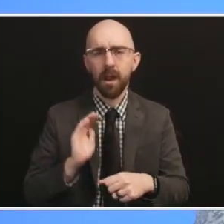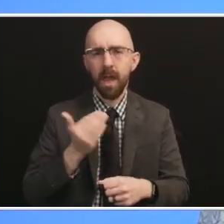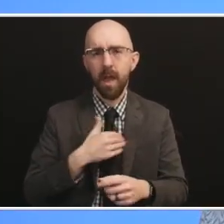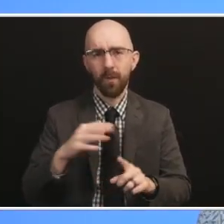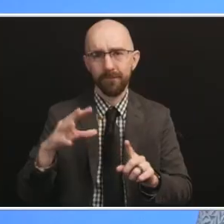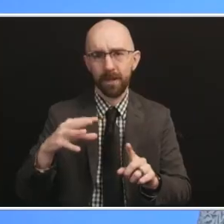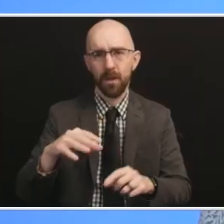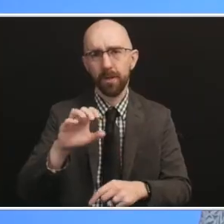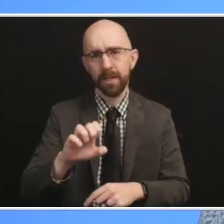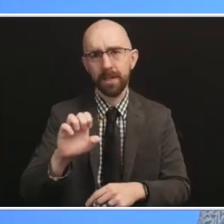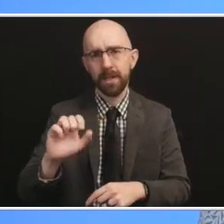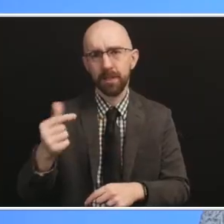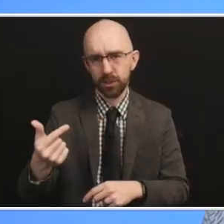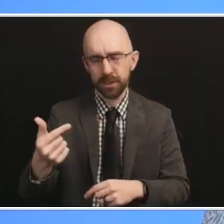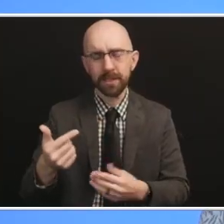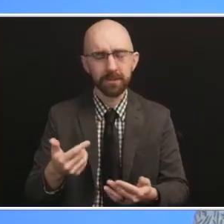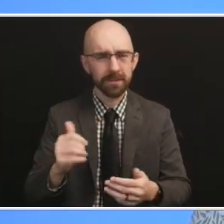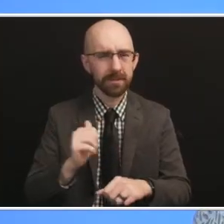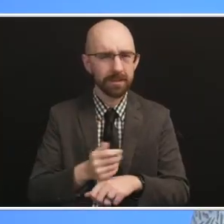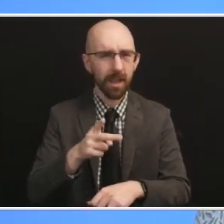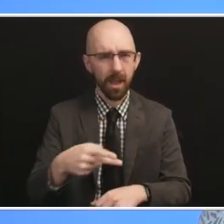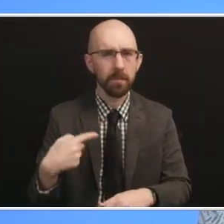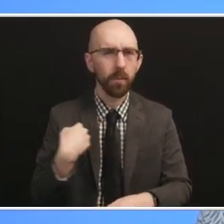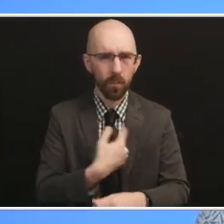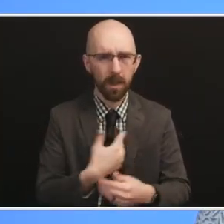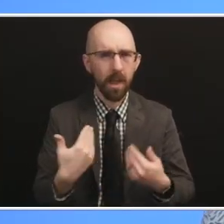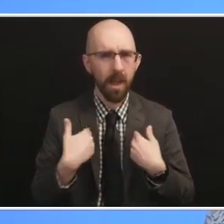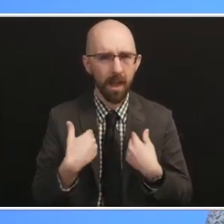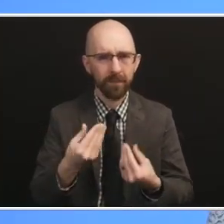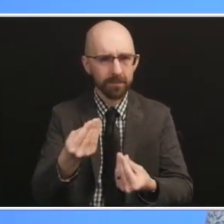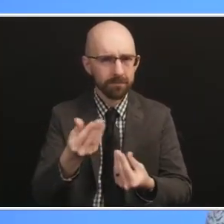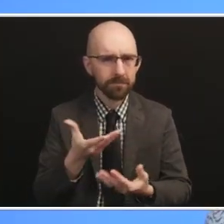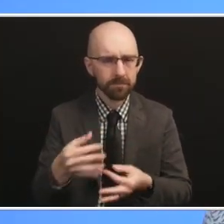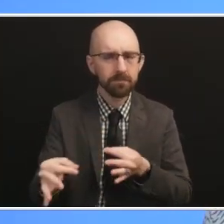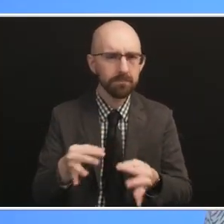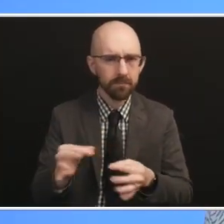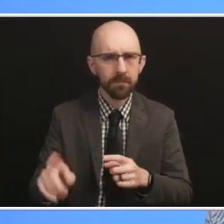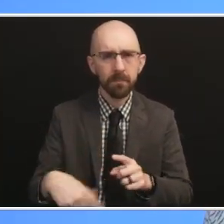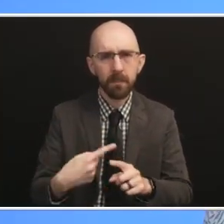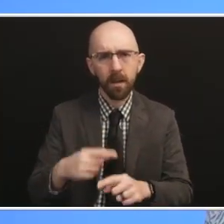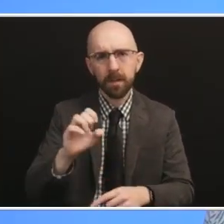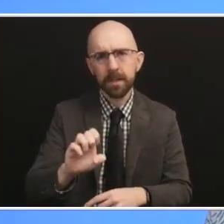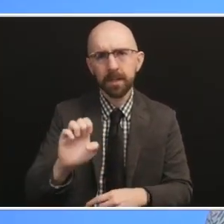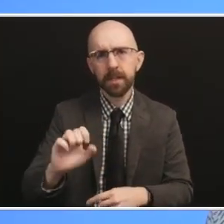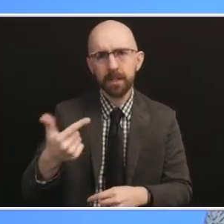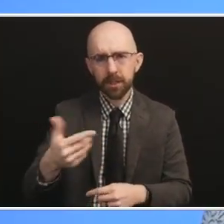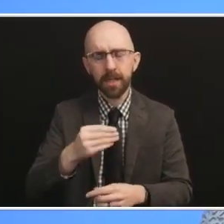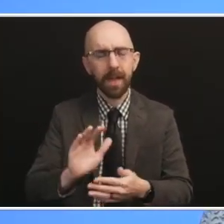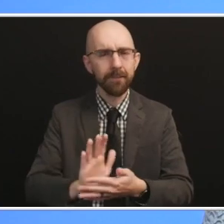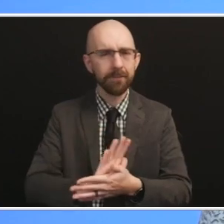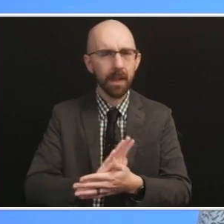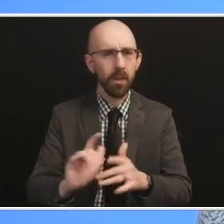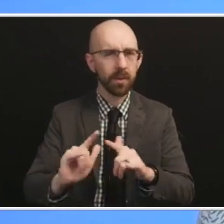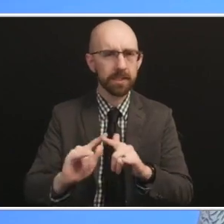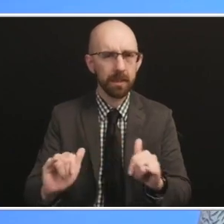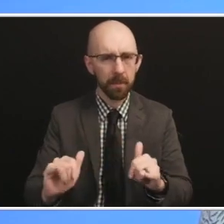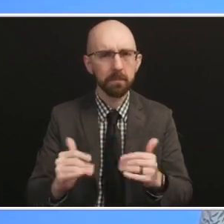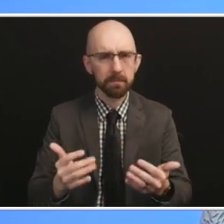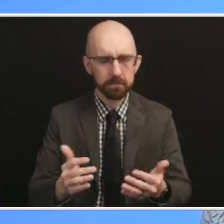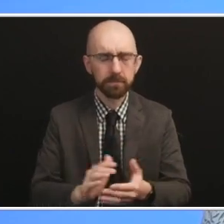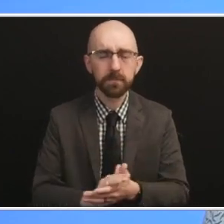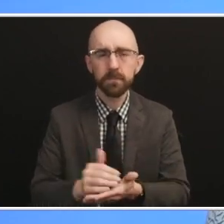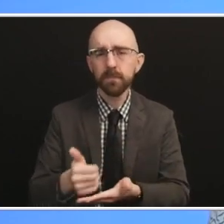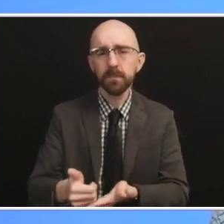EEG setup that we have that gives us information on the EEG and video at the same time. It helps provide